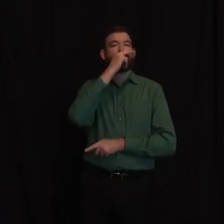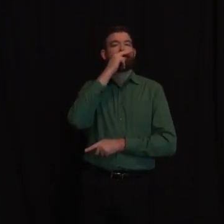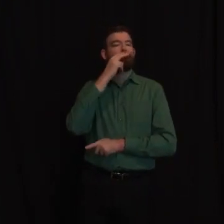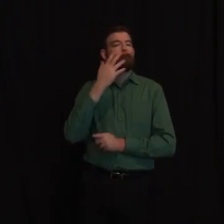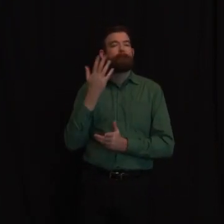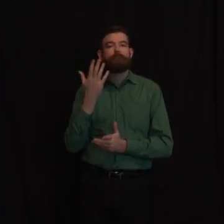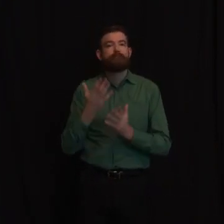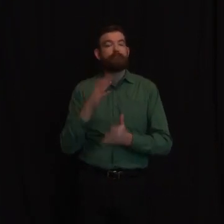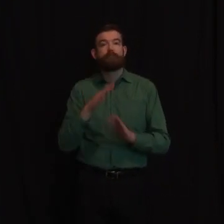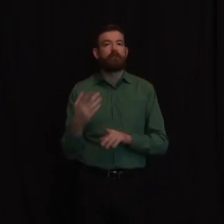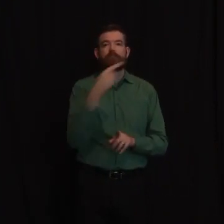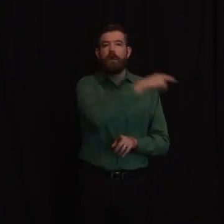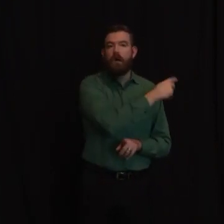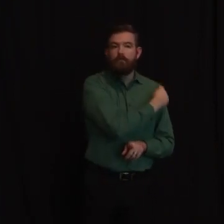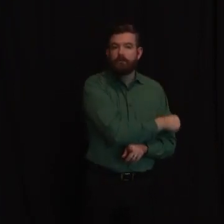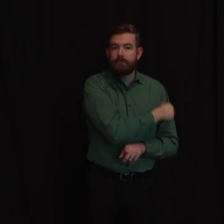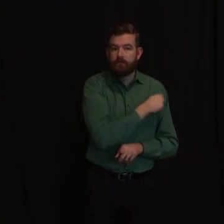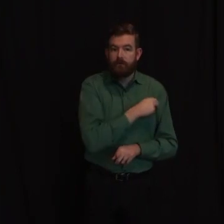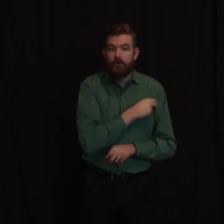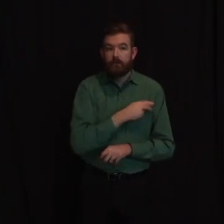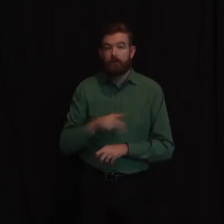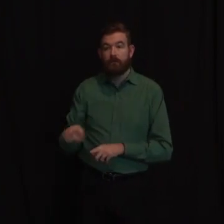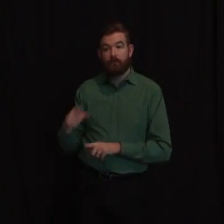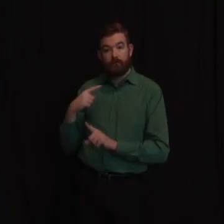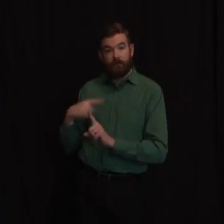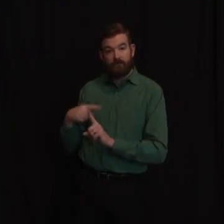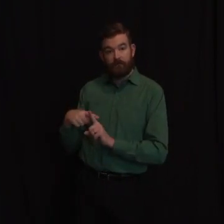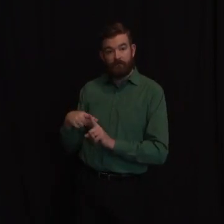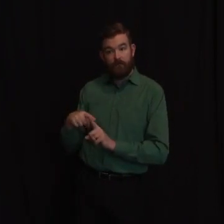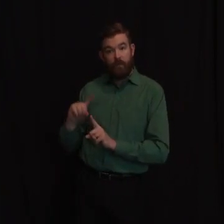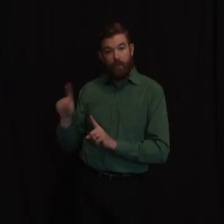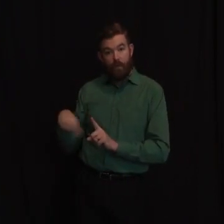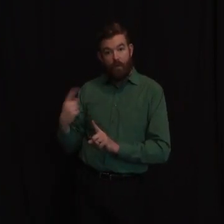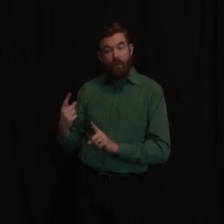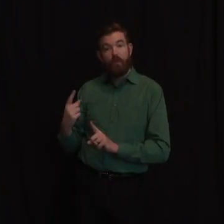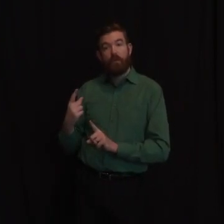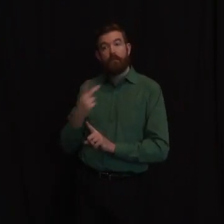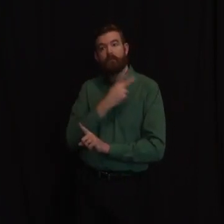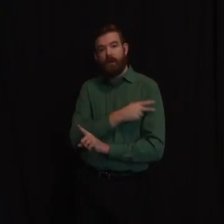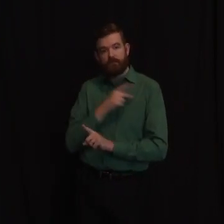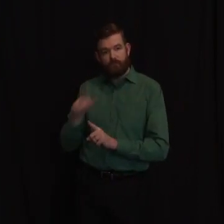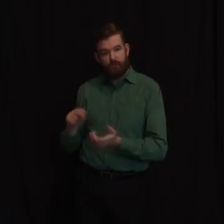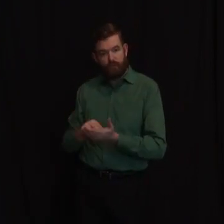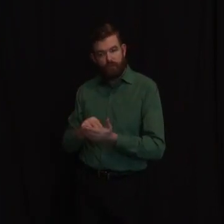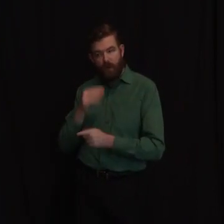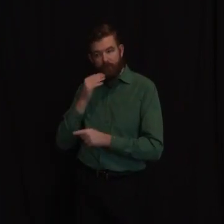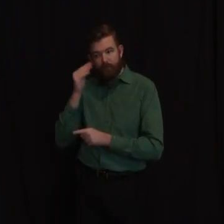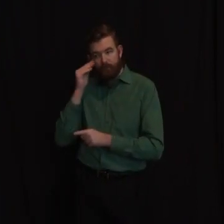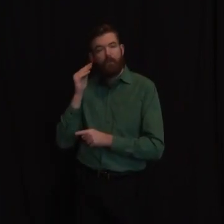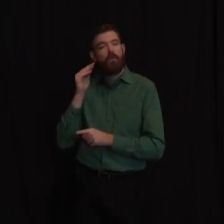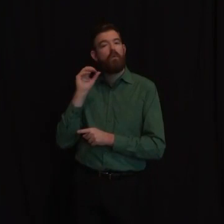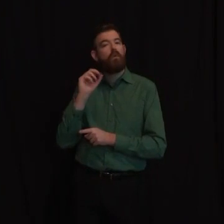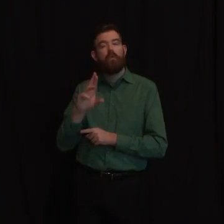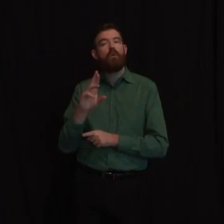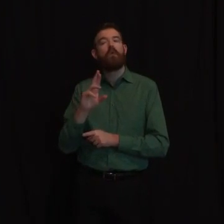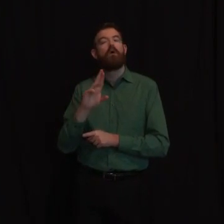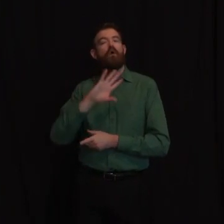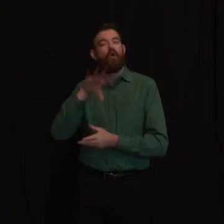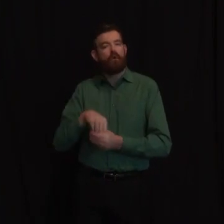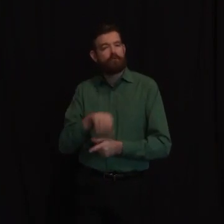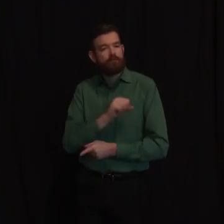at long-term care facilities, and did they all test positive? You addressed that part. Do the numbers reflect just